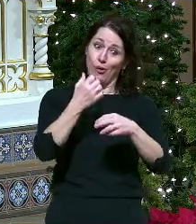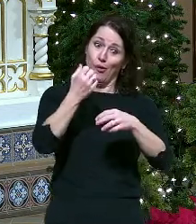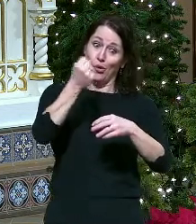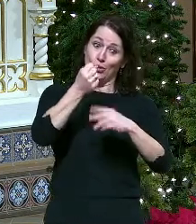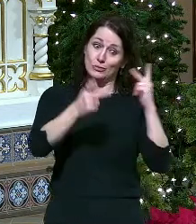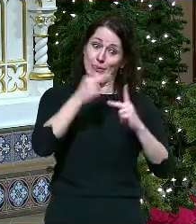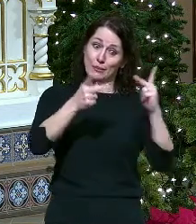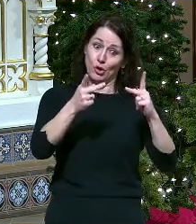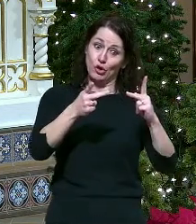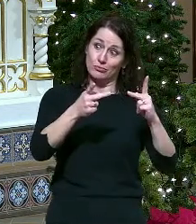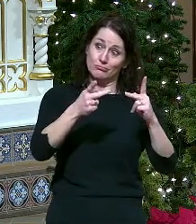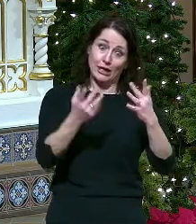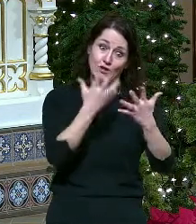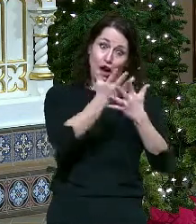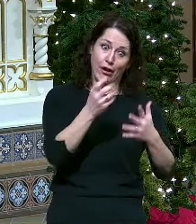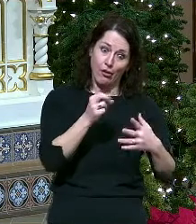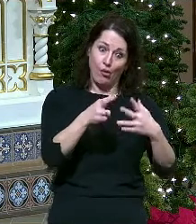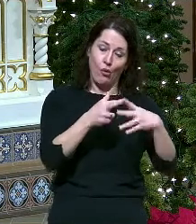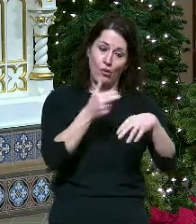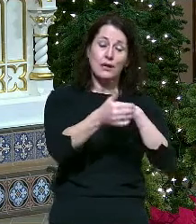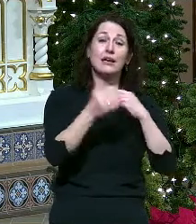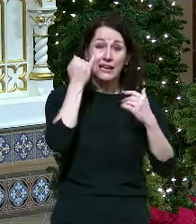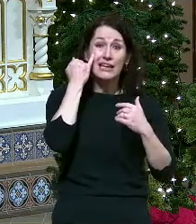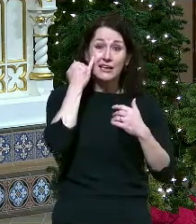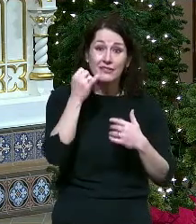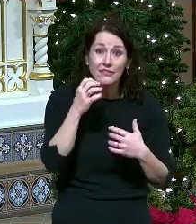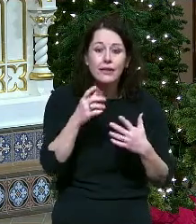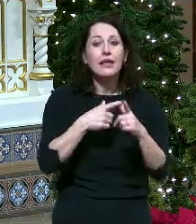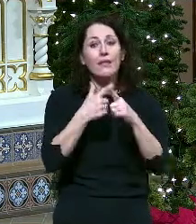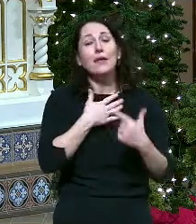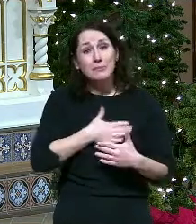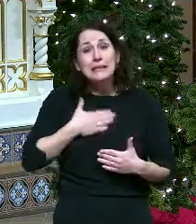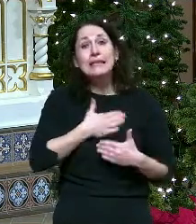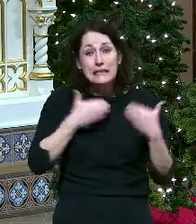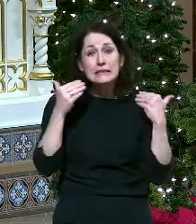Okay, if it is, please do your job.